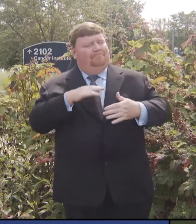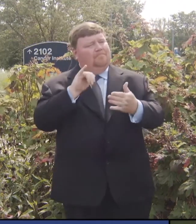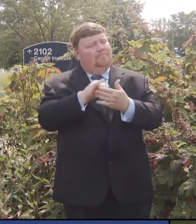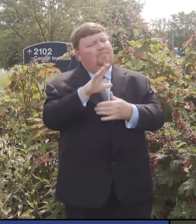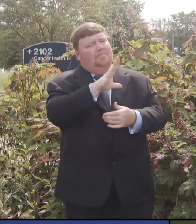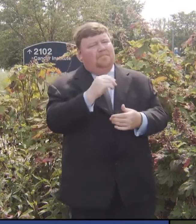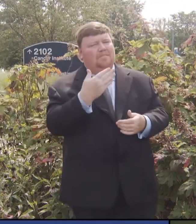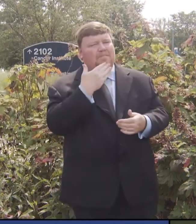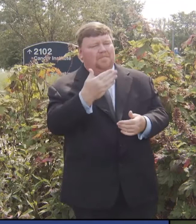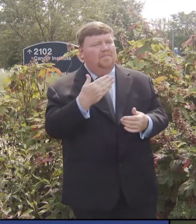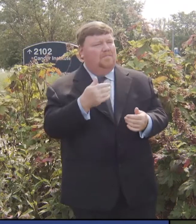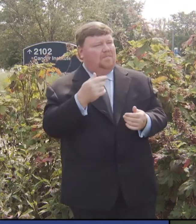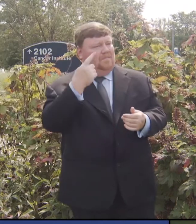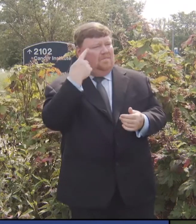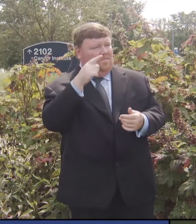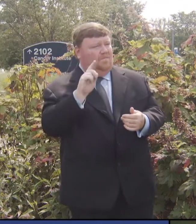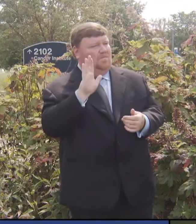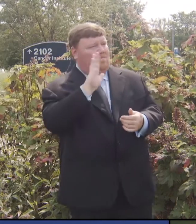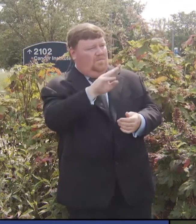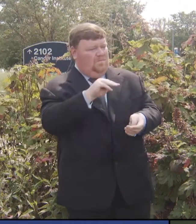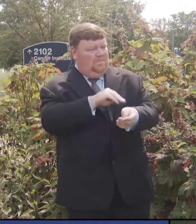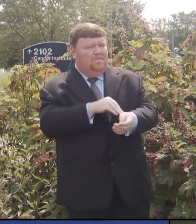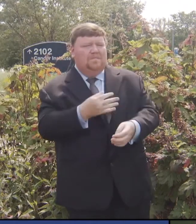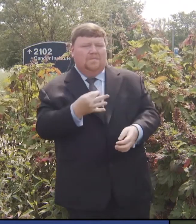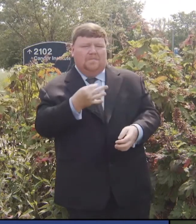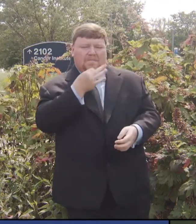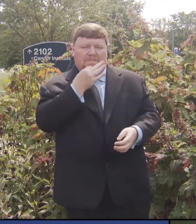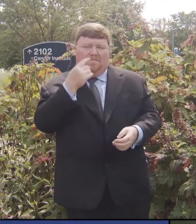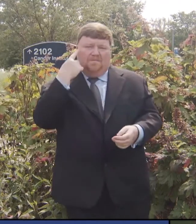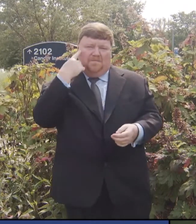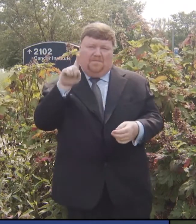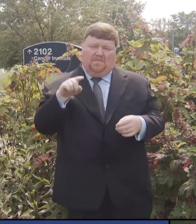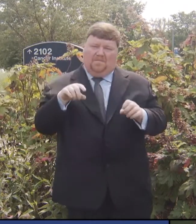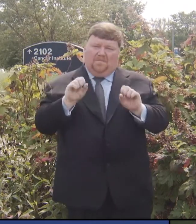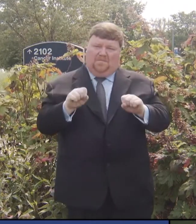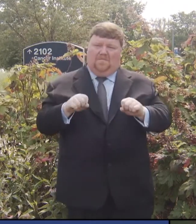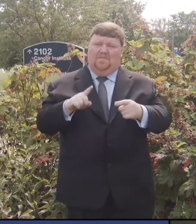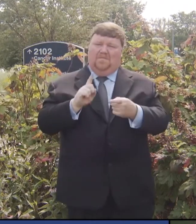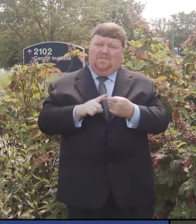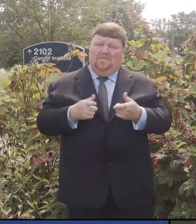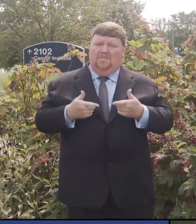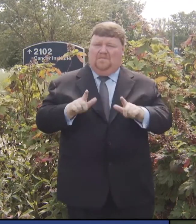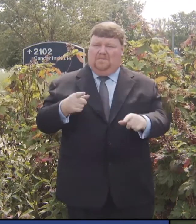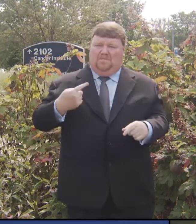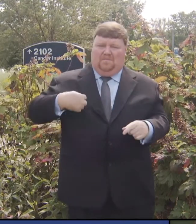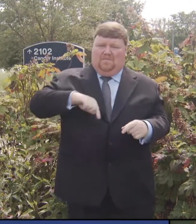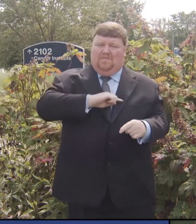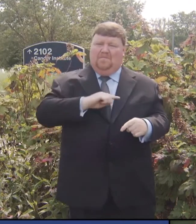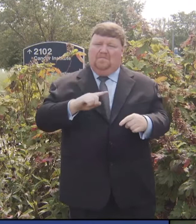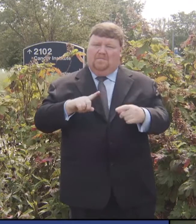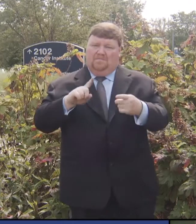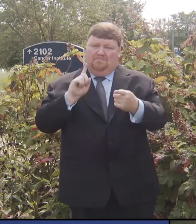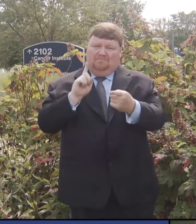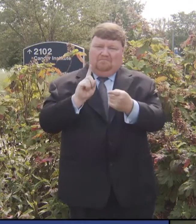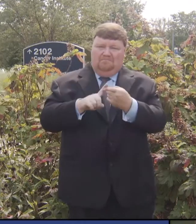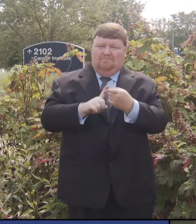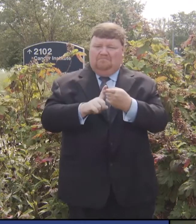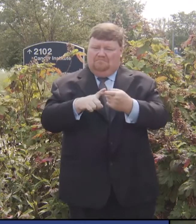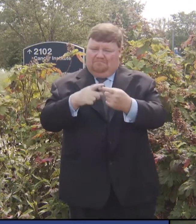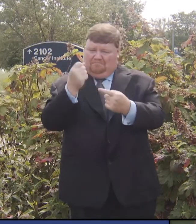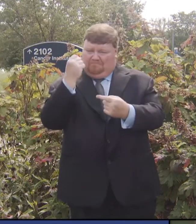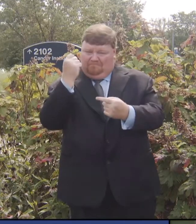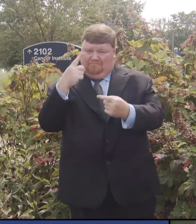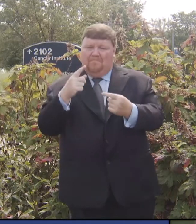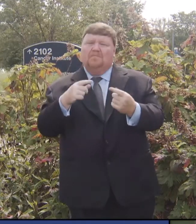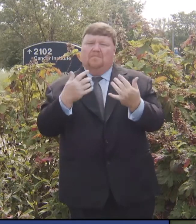greatly appreciate all of your insightful medical expertise in being able to allow us to really steady ourselves in what data we're able to